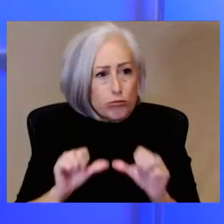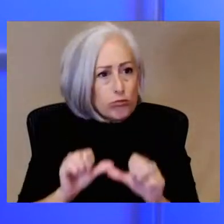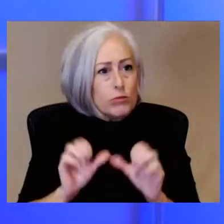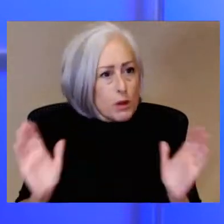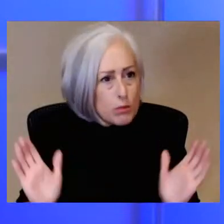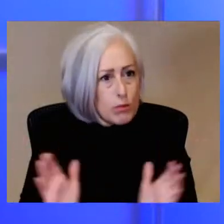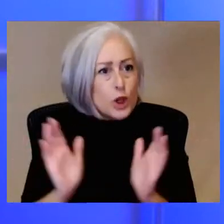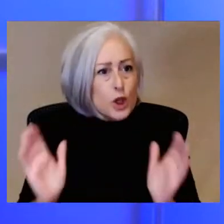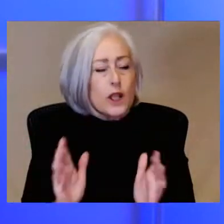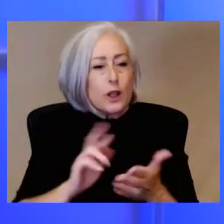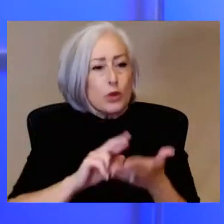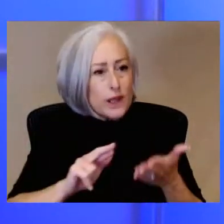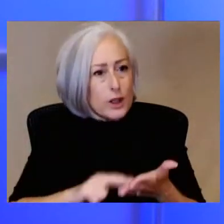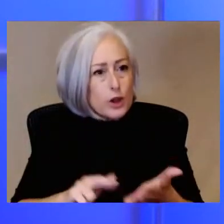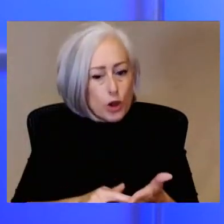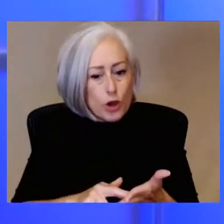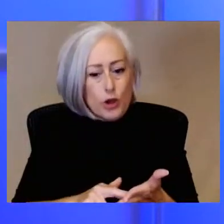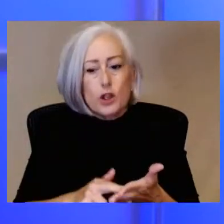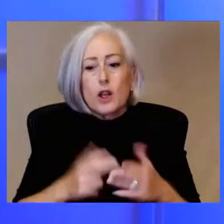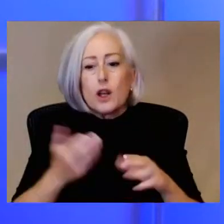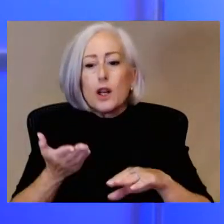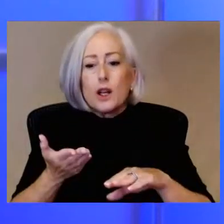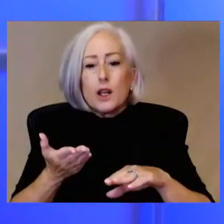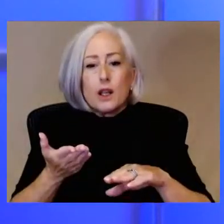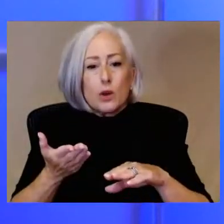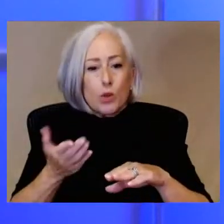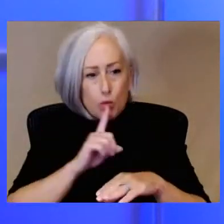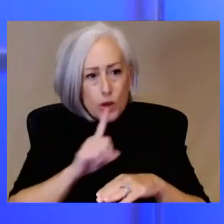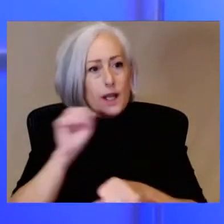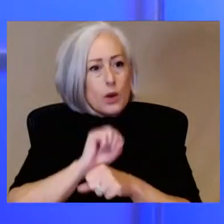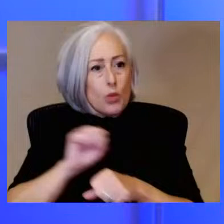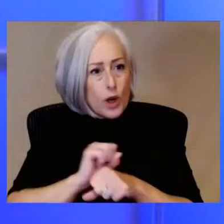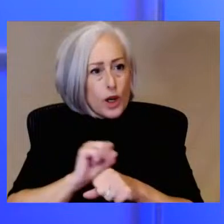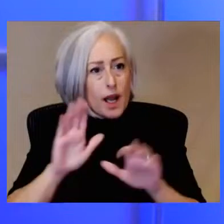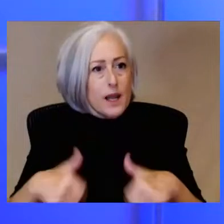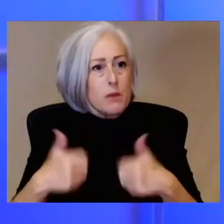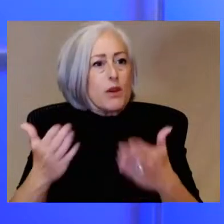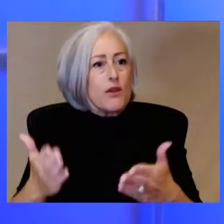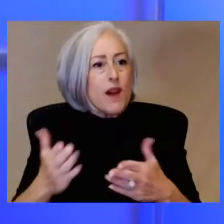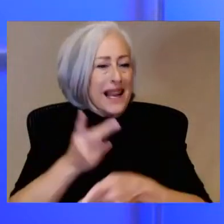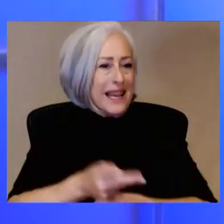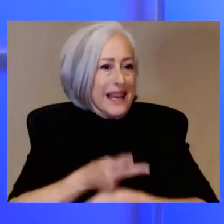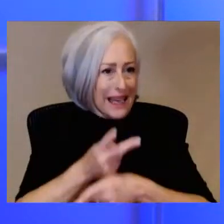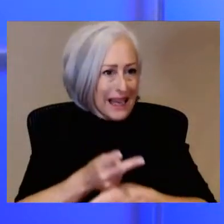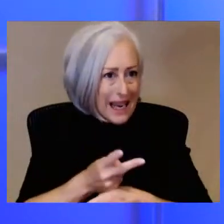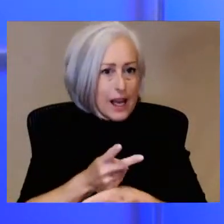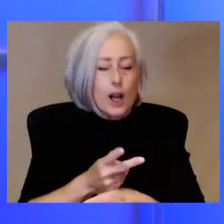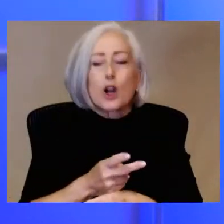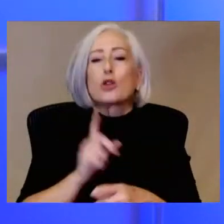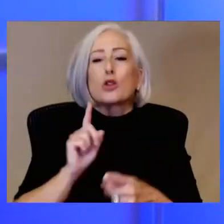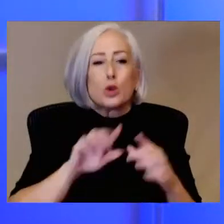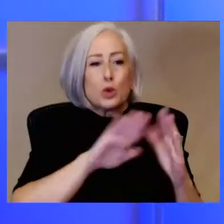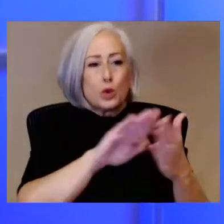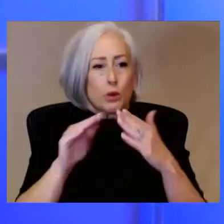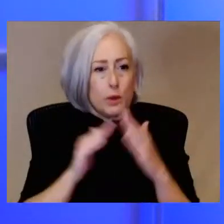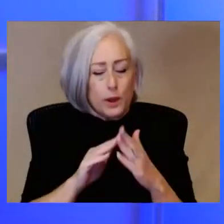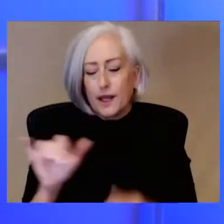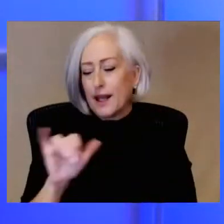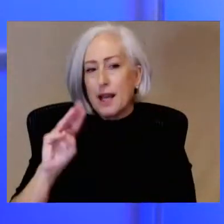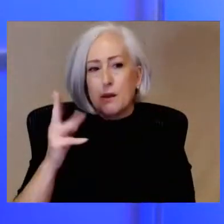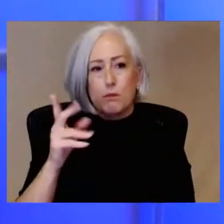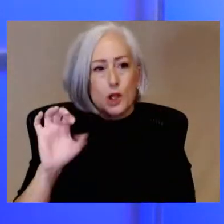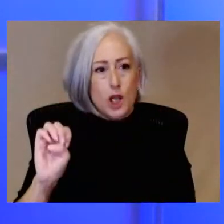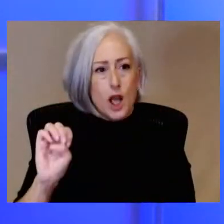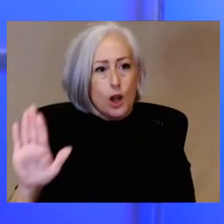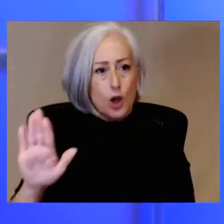really grow the care that we provide the community through things like Michelle's Cognitive Care Network. And the other thing we're doing, working really hard,